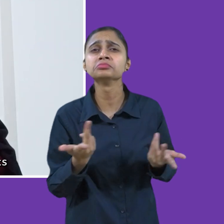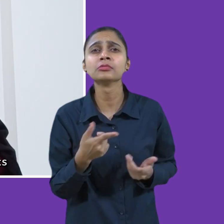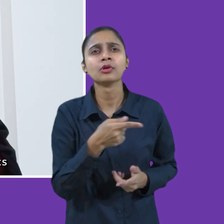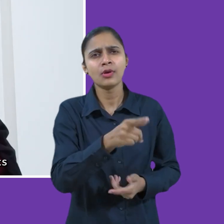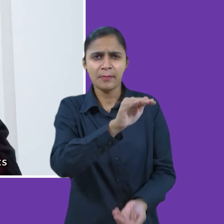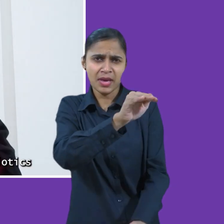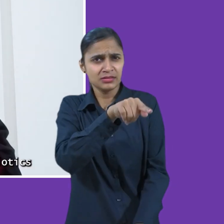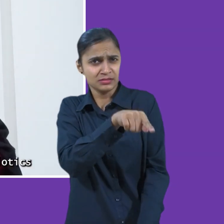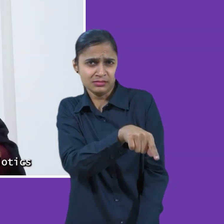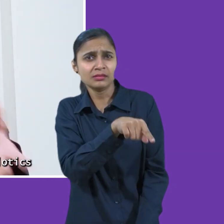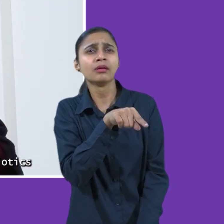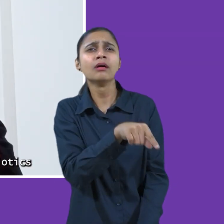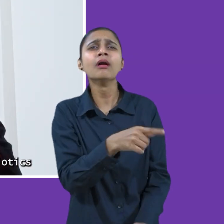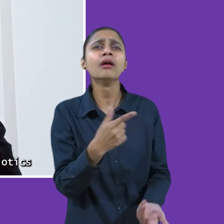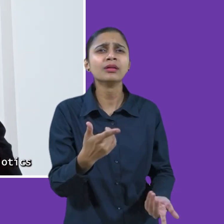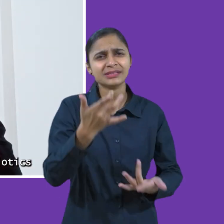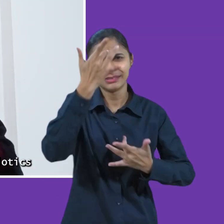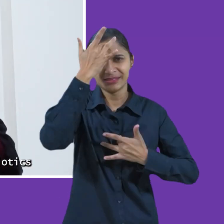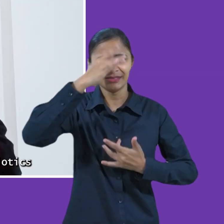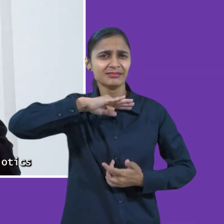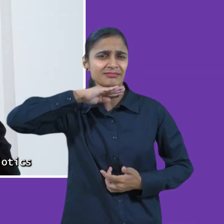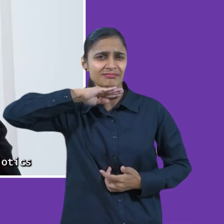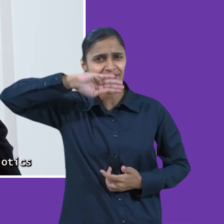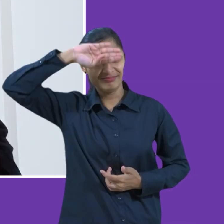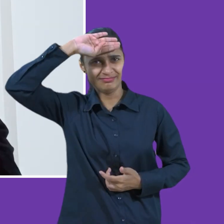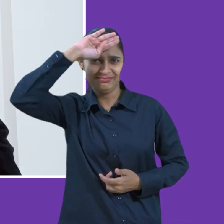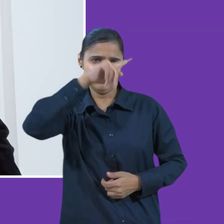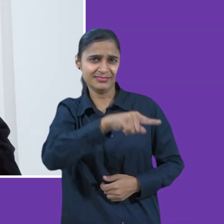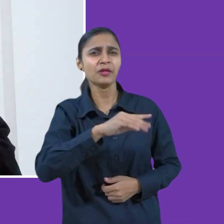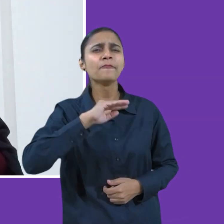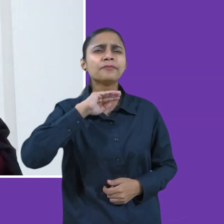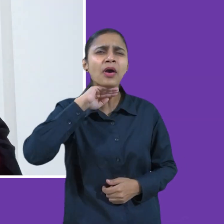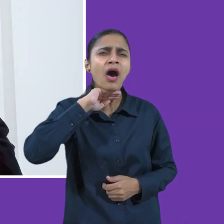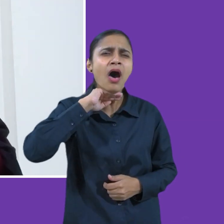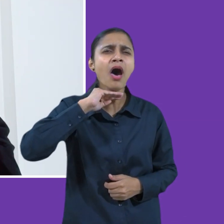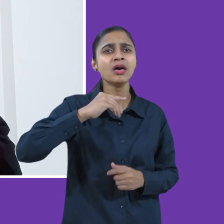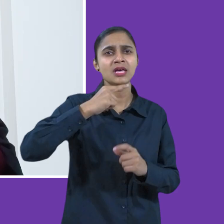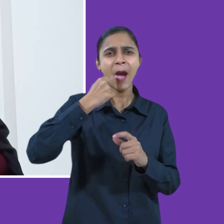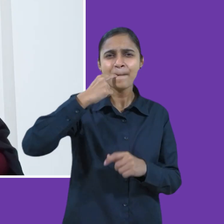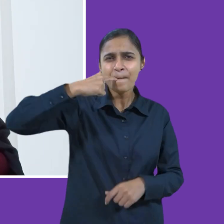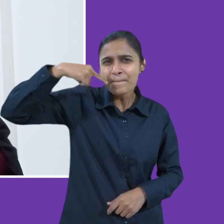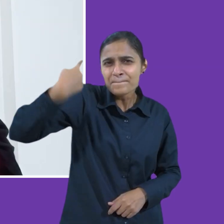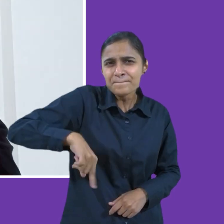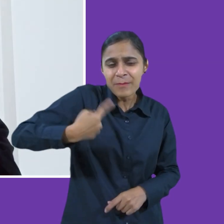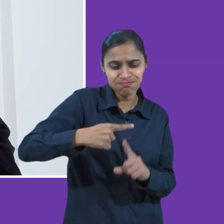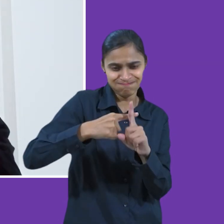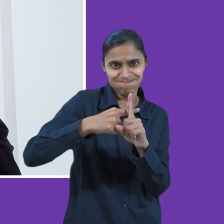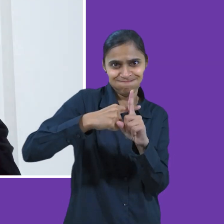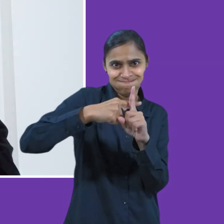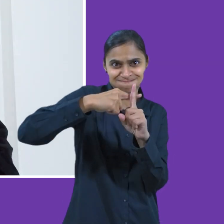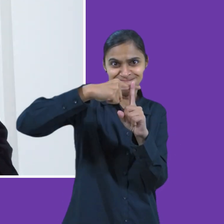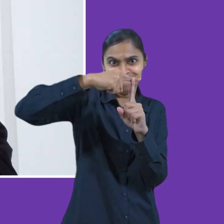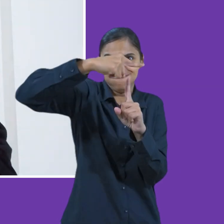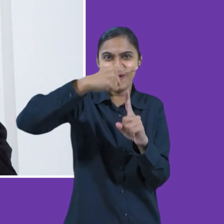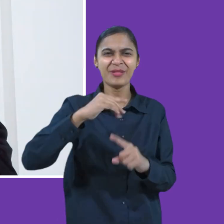parents told that his kid was treated an antibiotic for a high fever, and then it led to